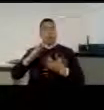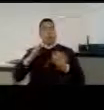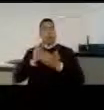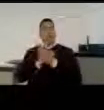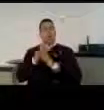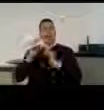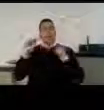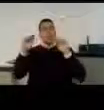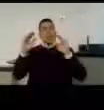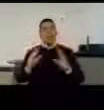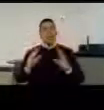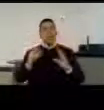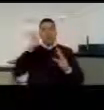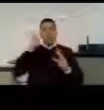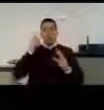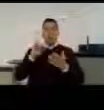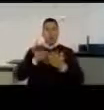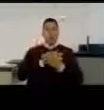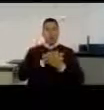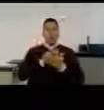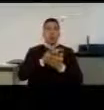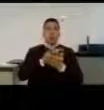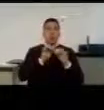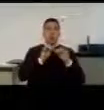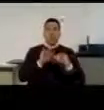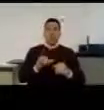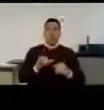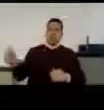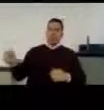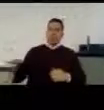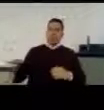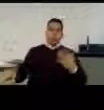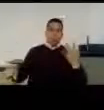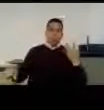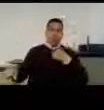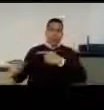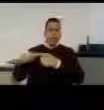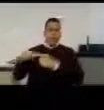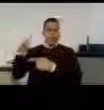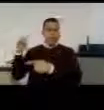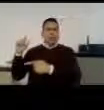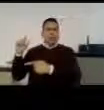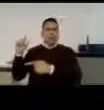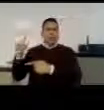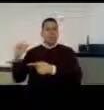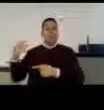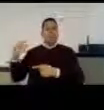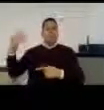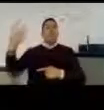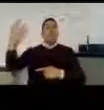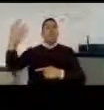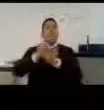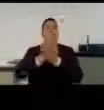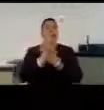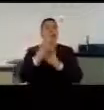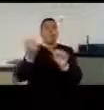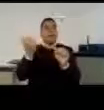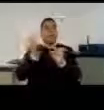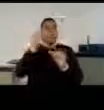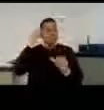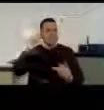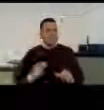She was shut out from the New York school system because she had a disability. She later became the Assistant Secretary of Education for our